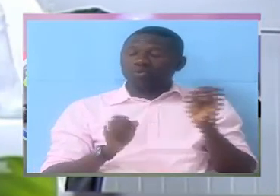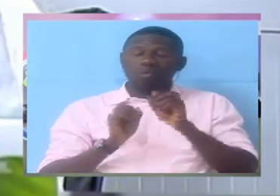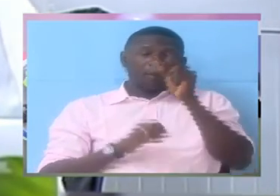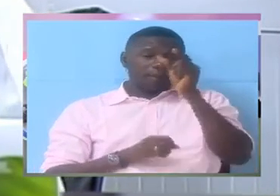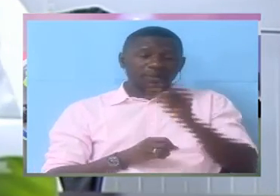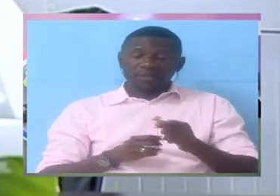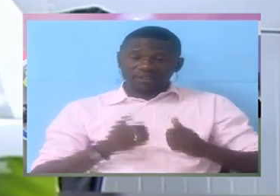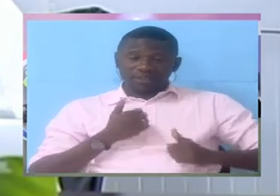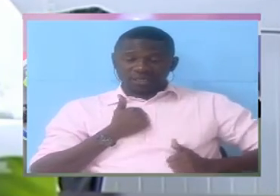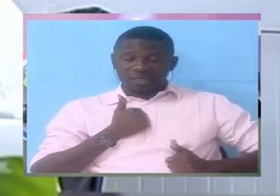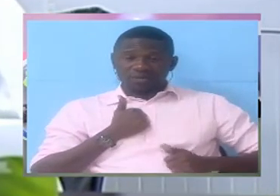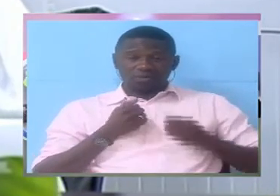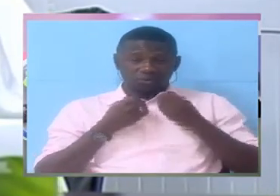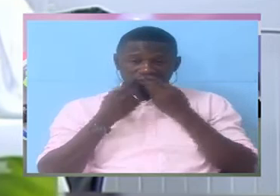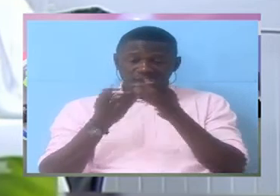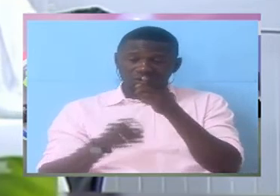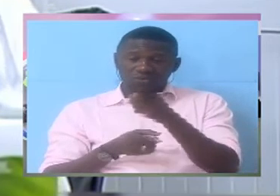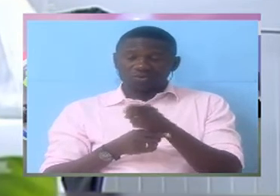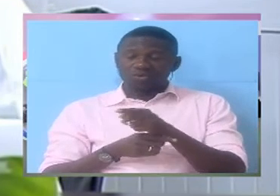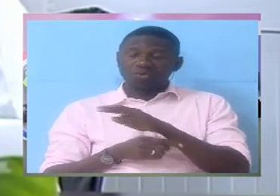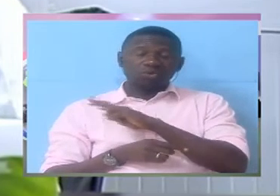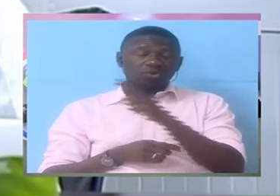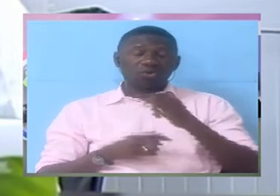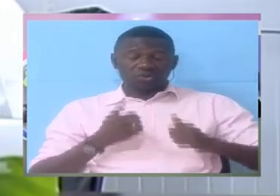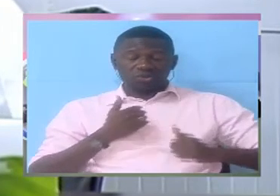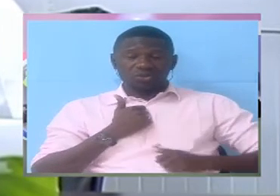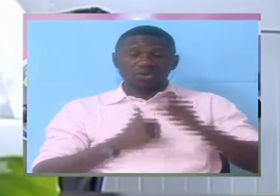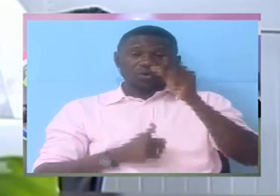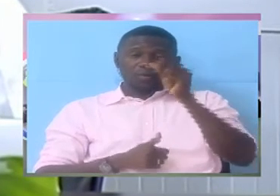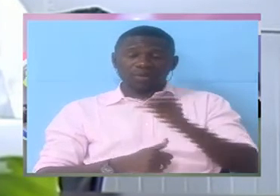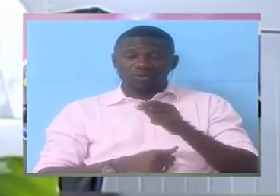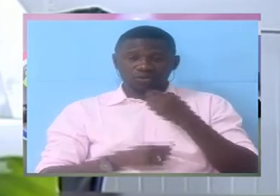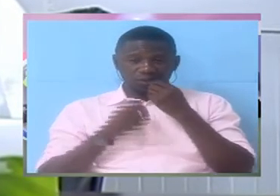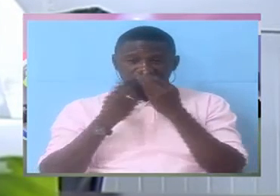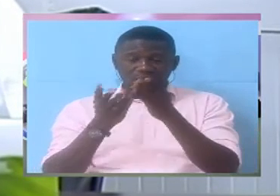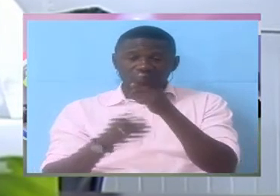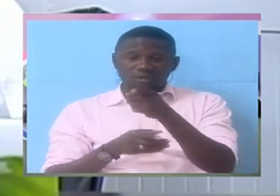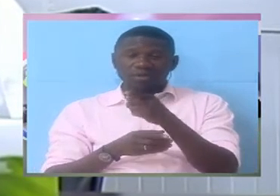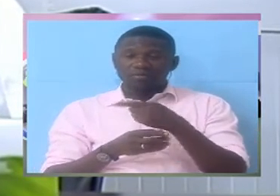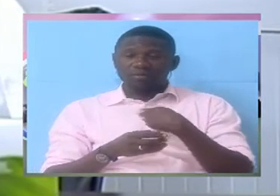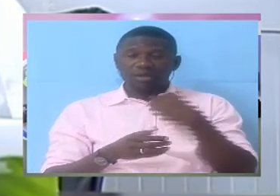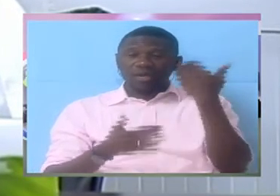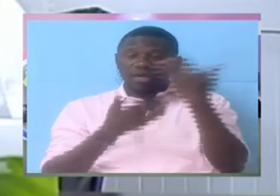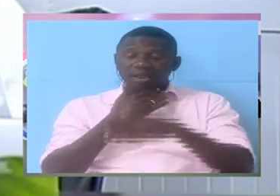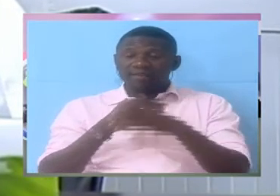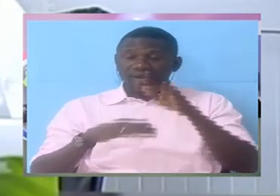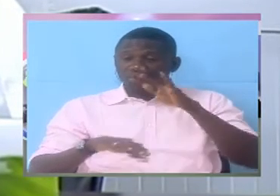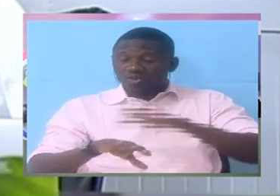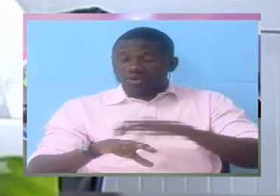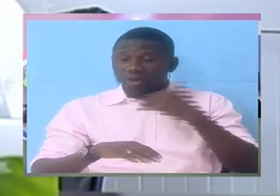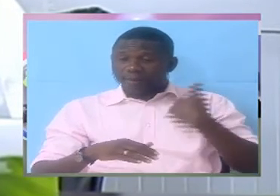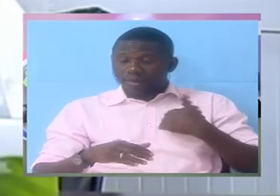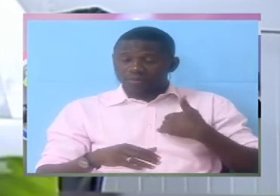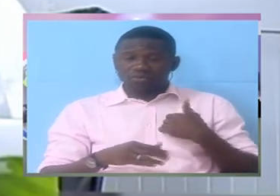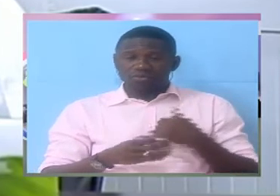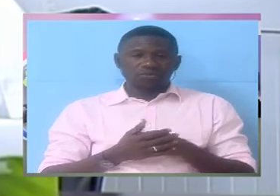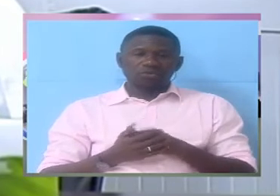you that. Mo neneta fulay ko. No security officer will tell. Do kula da soto la mensa fu entene ne mabulo mama